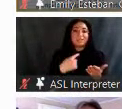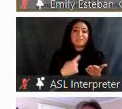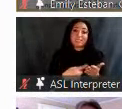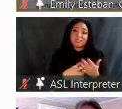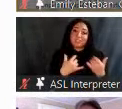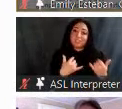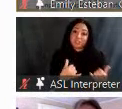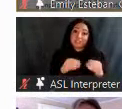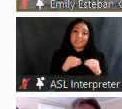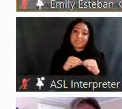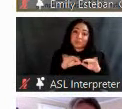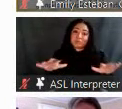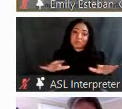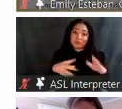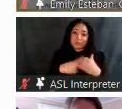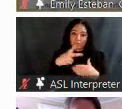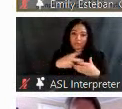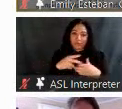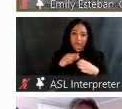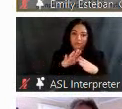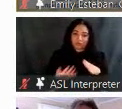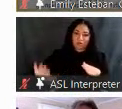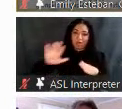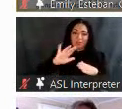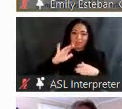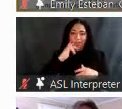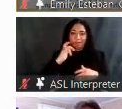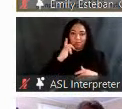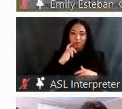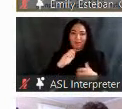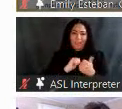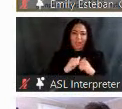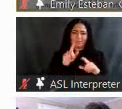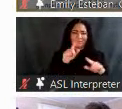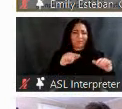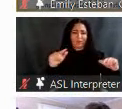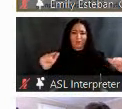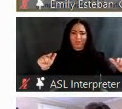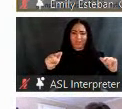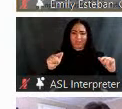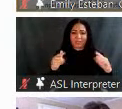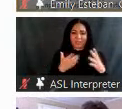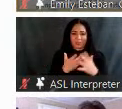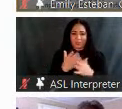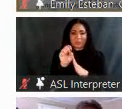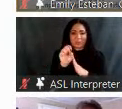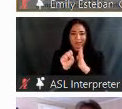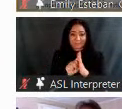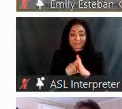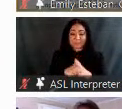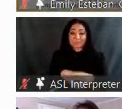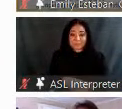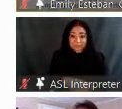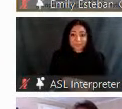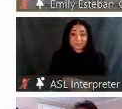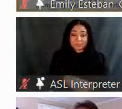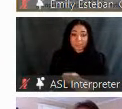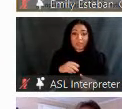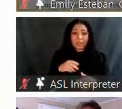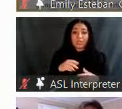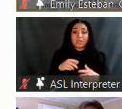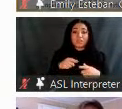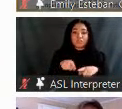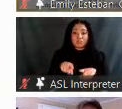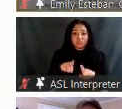of programs across California, and how does this vary across the state? When we get into our discussion question, however, we want to have